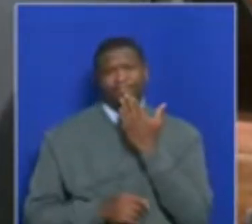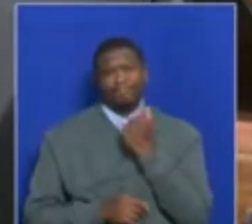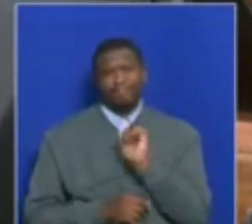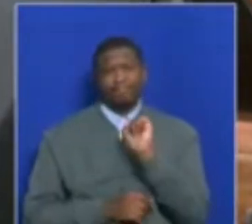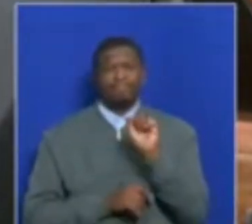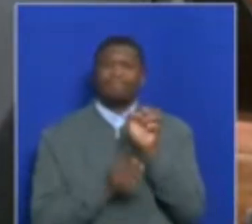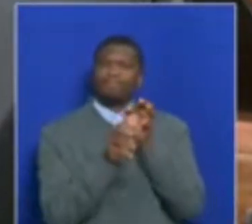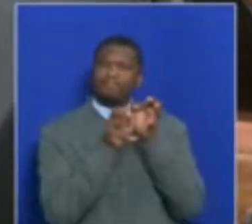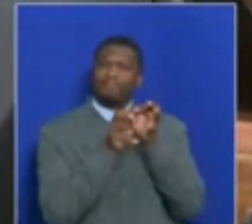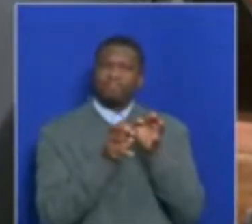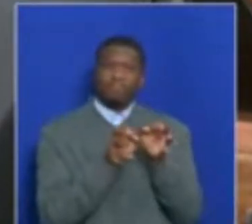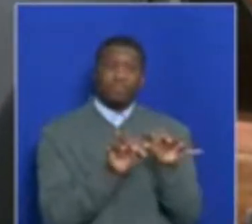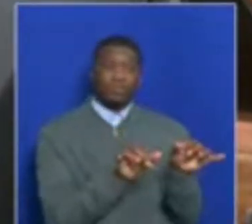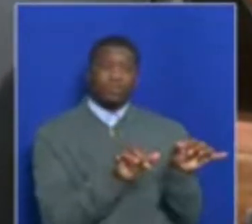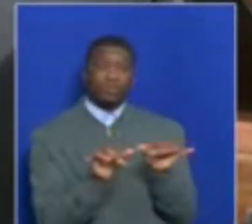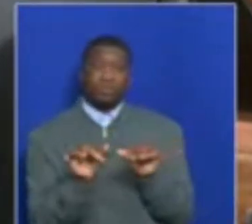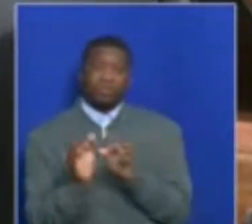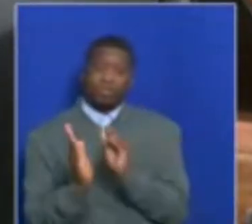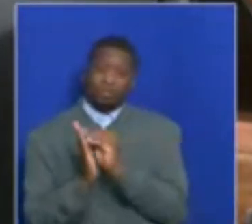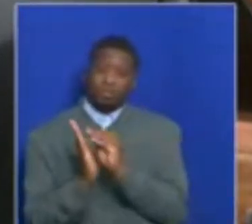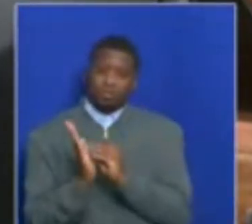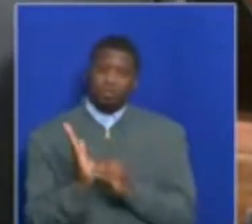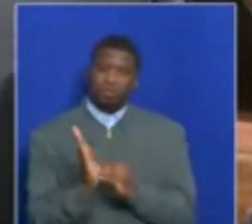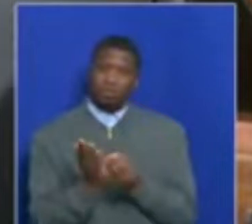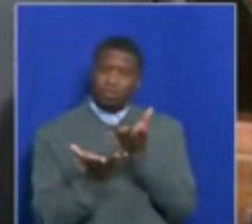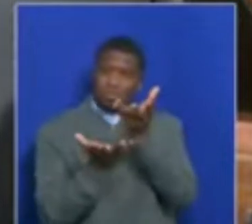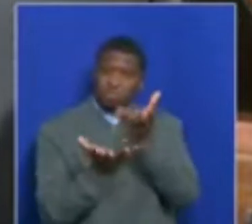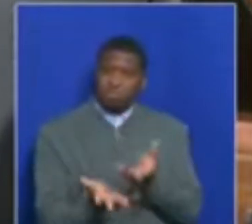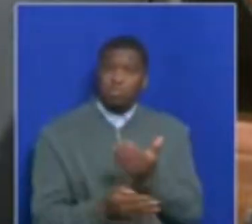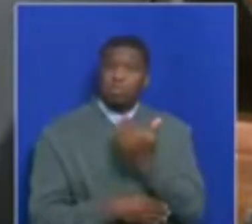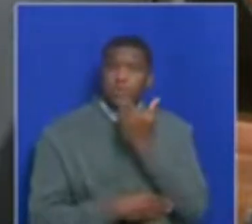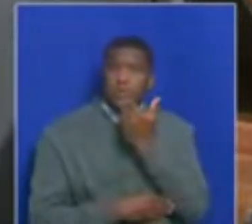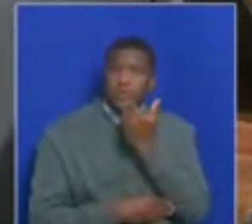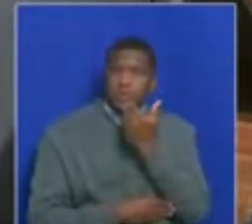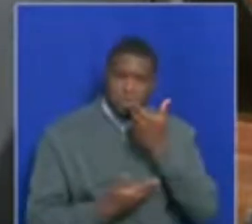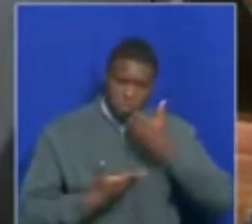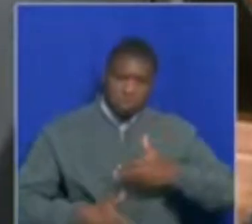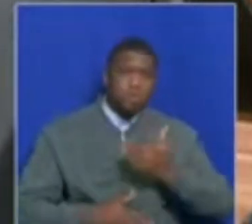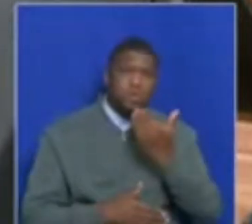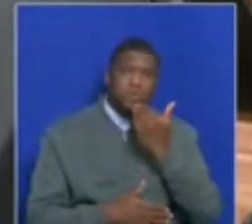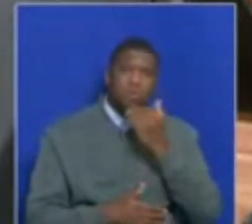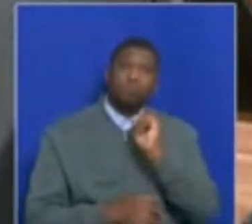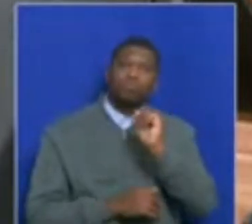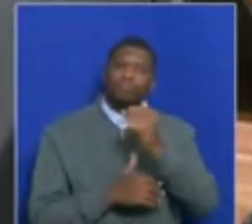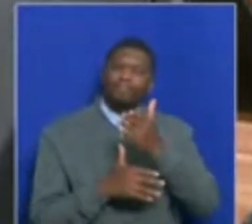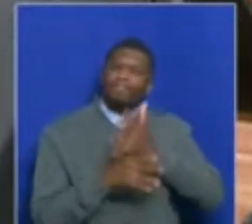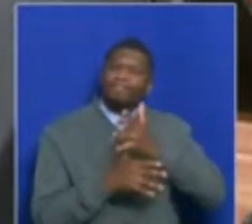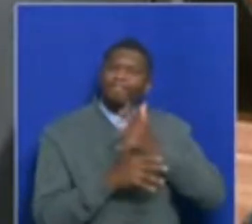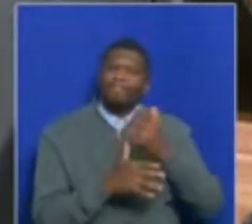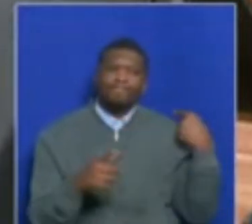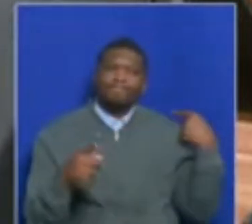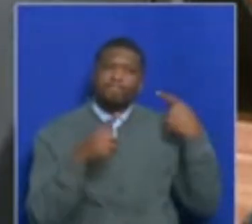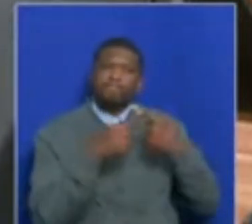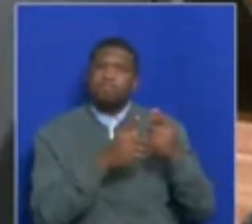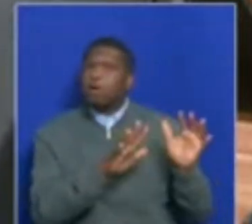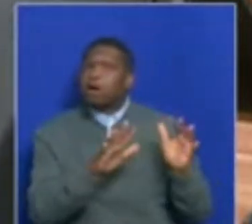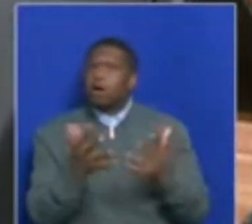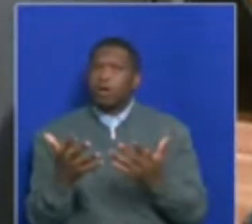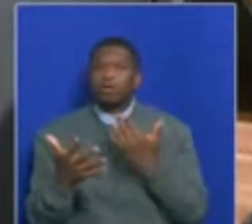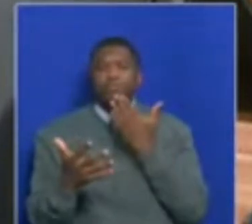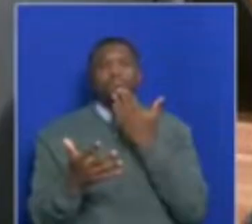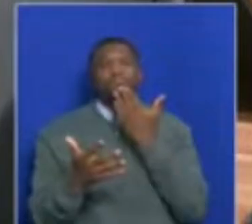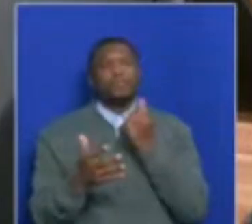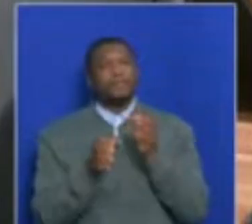statement, who you are, what your job is, and how you came to be called into this